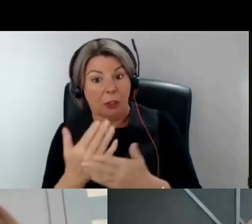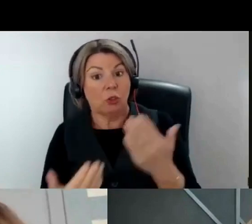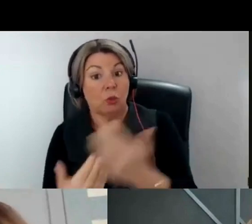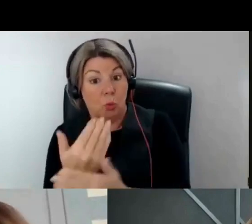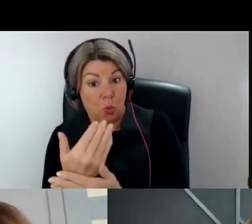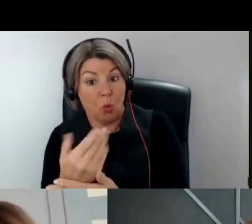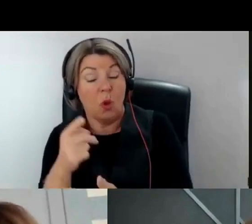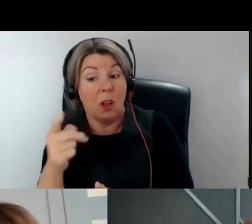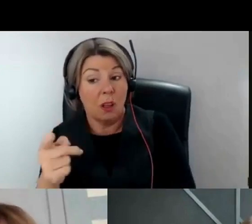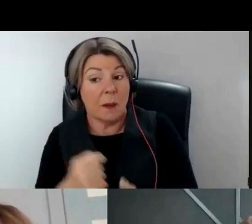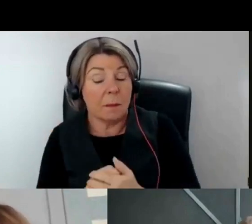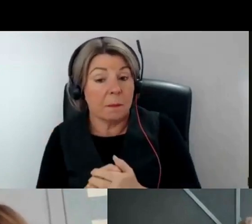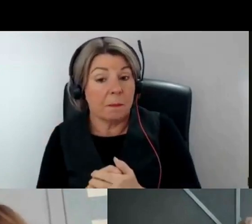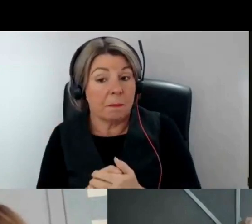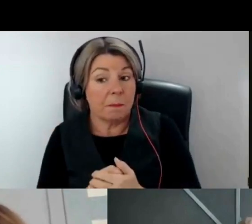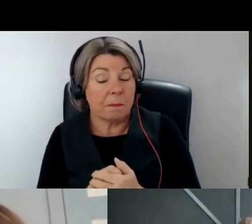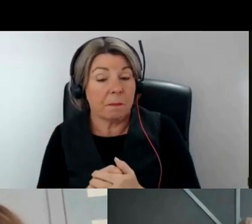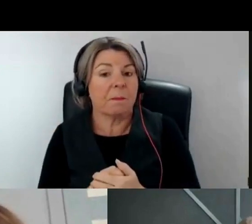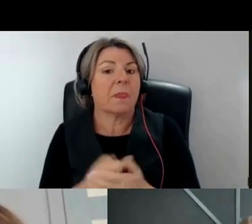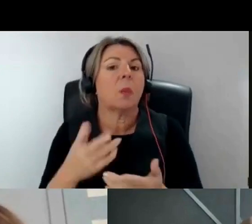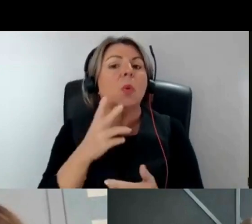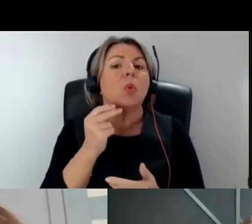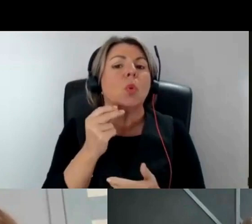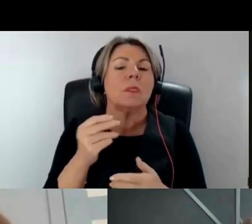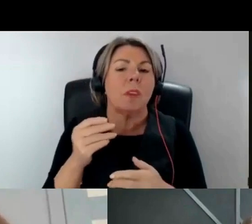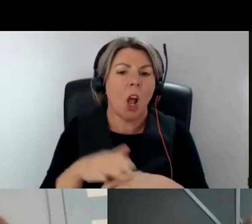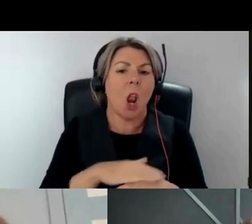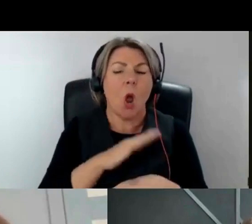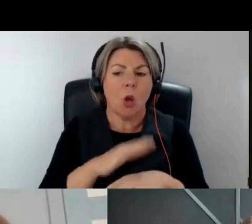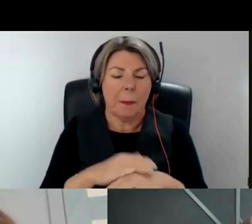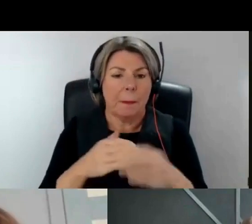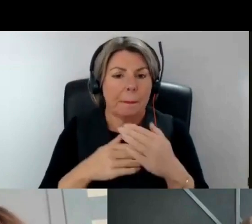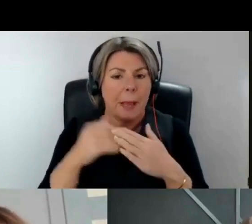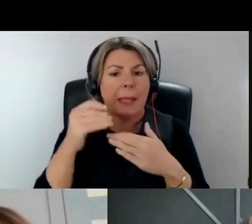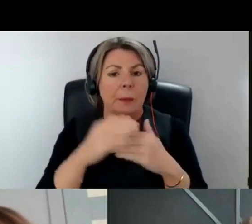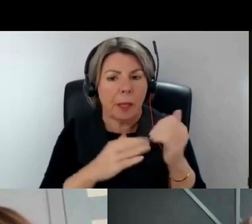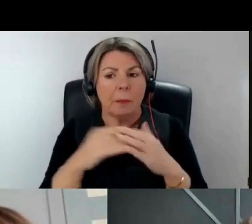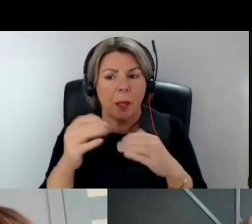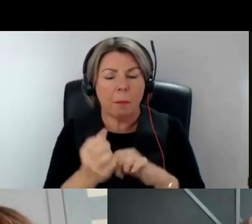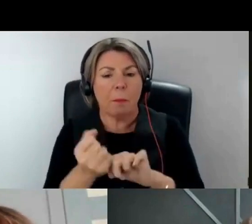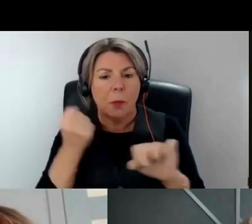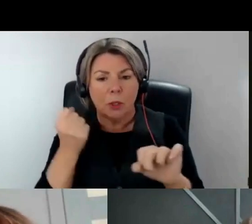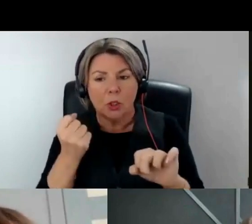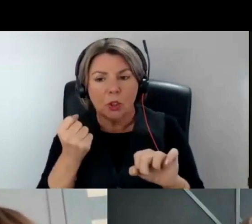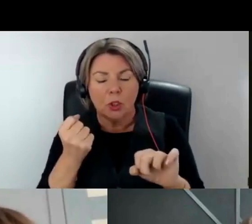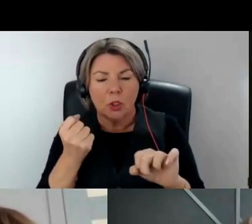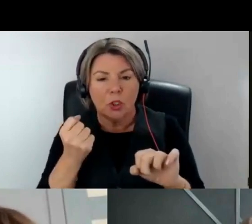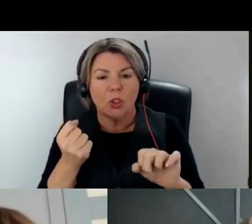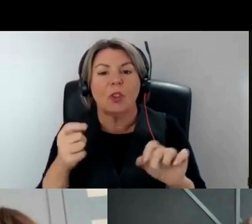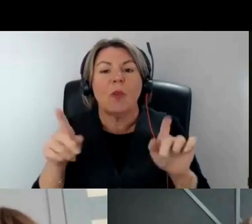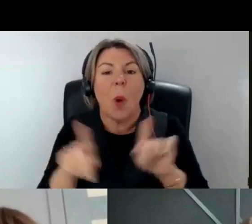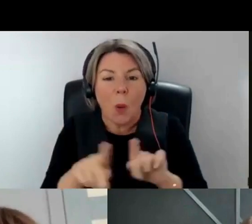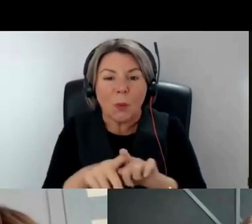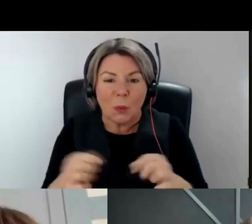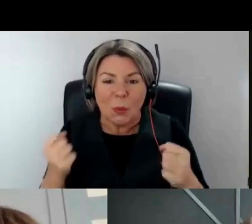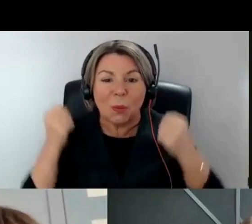So creatine's been used for a long time now to help muscle building, but not just by taking it. You've got to also do some